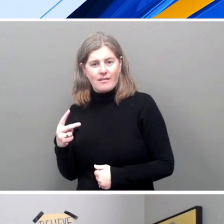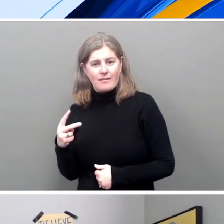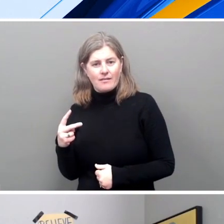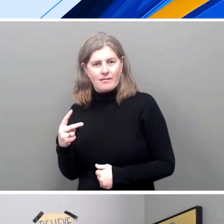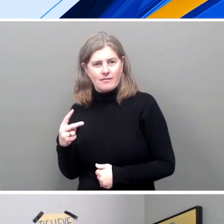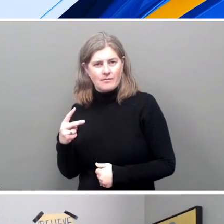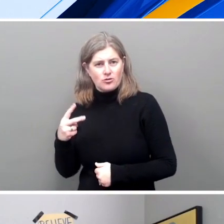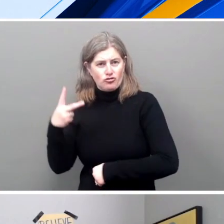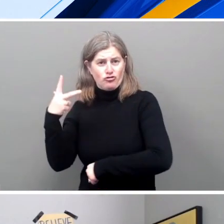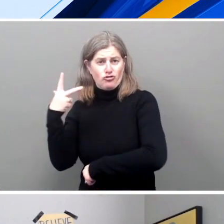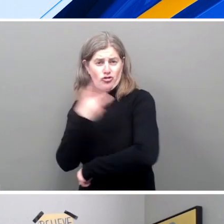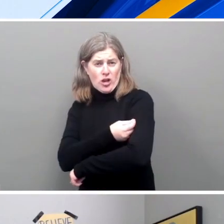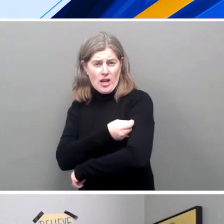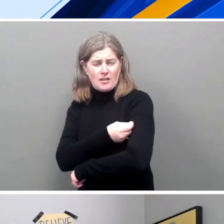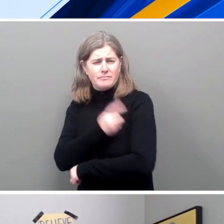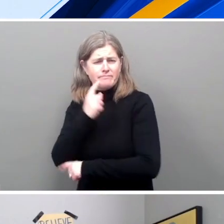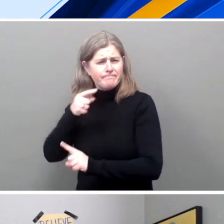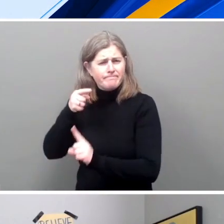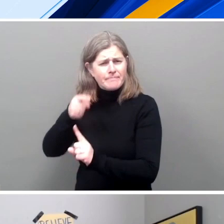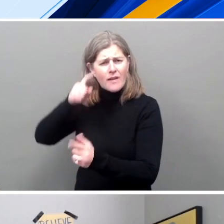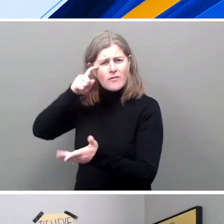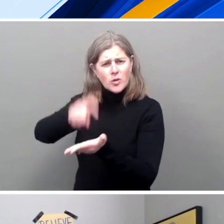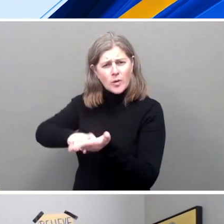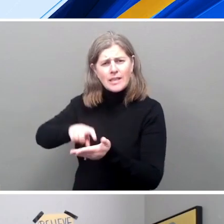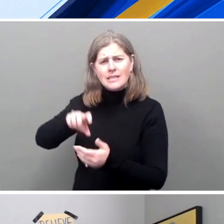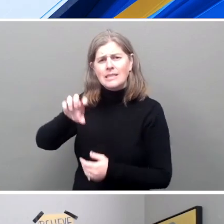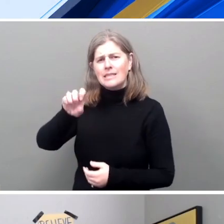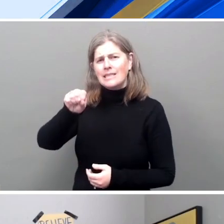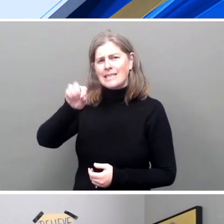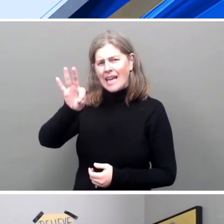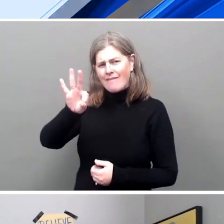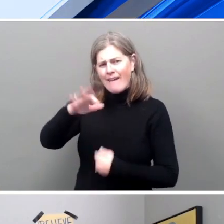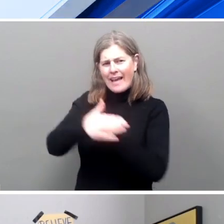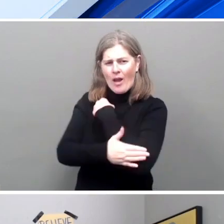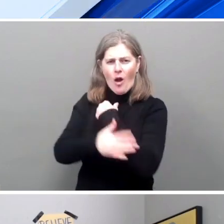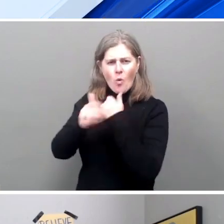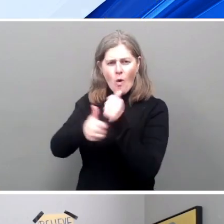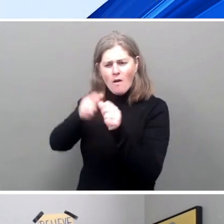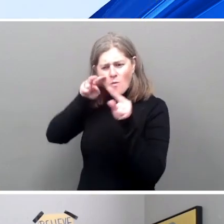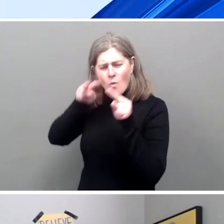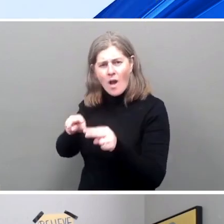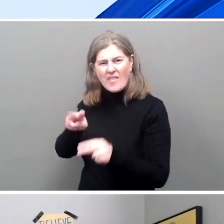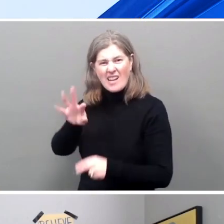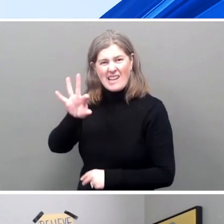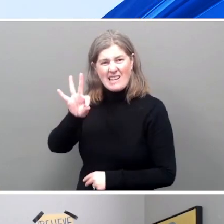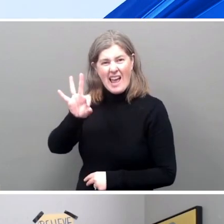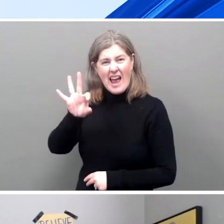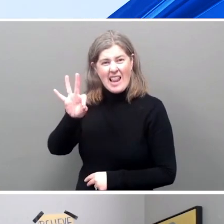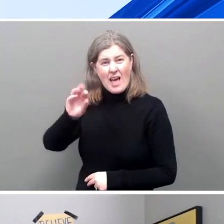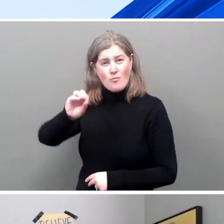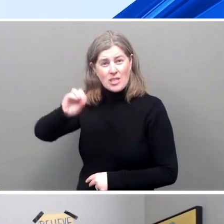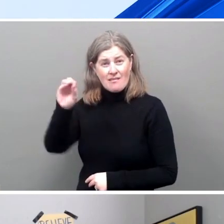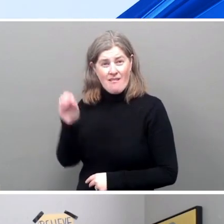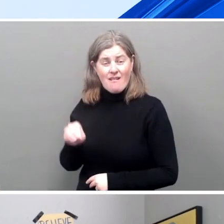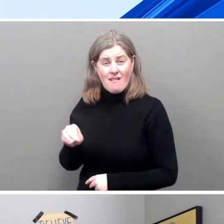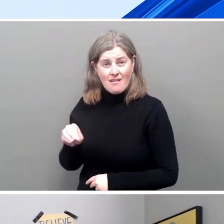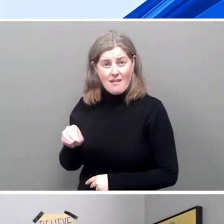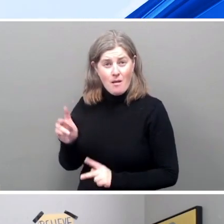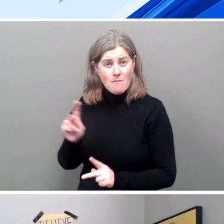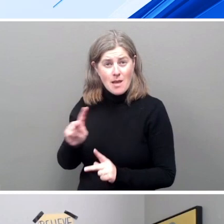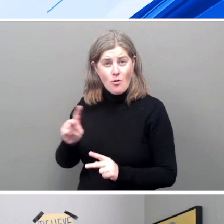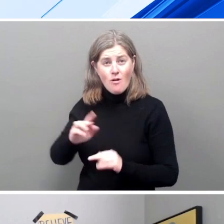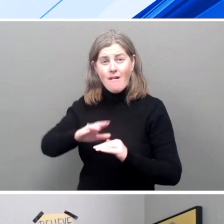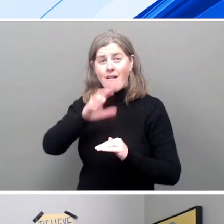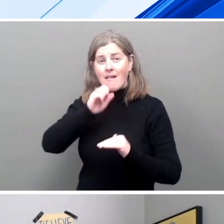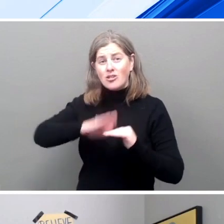COVID shot. So particularly Santa Fe County is the one I keep my eye on the most. We have 99% of people 18 and